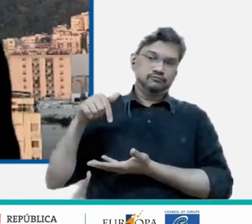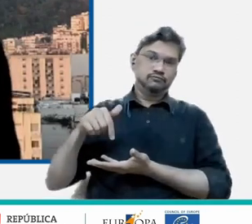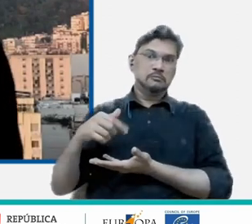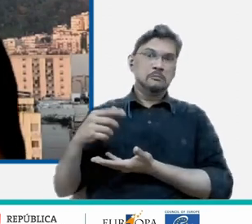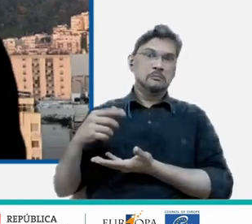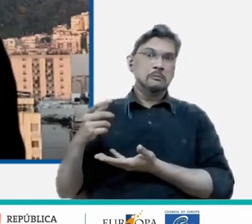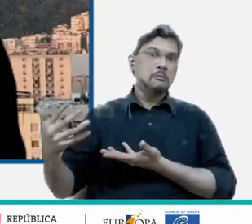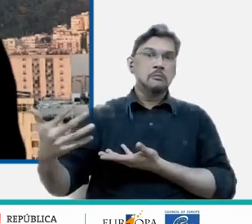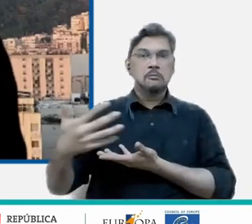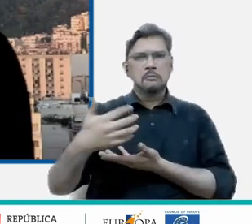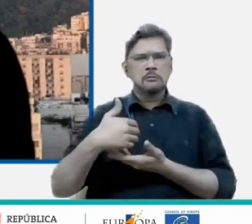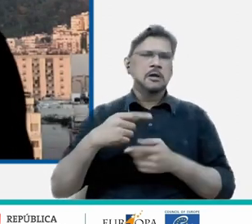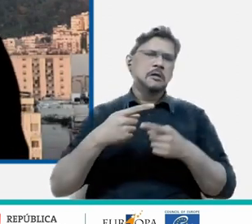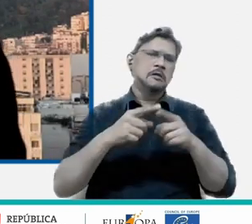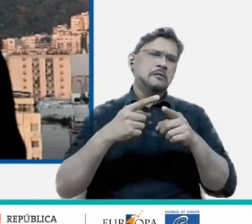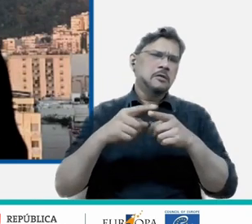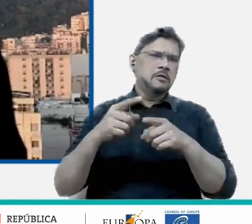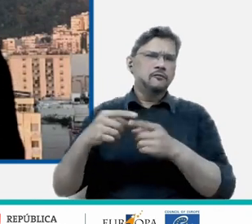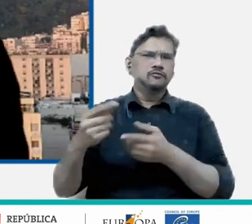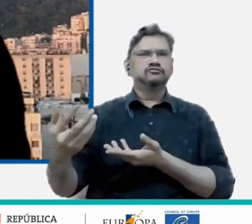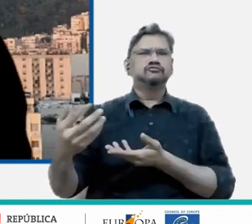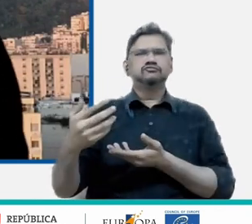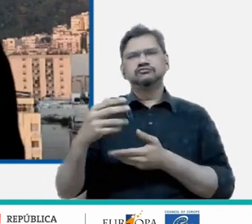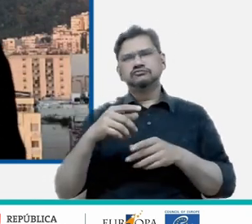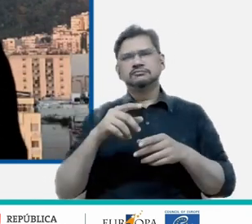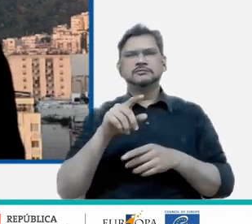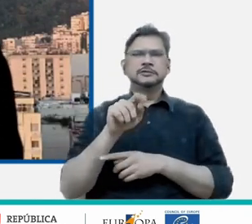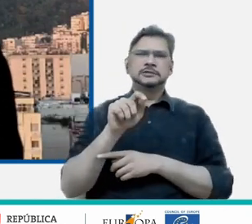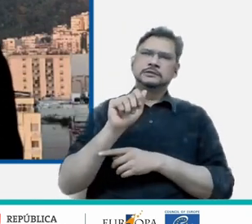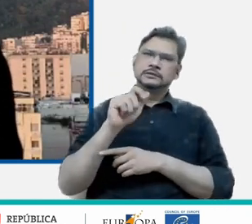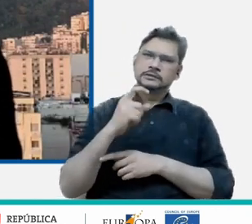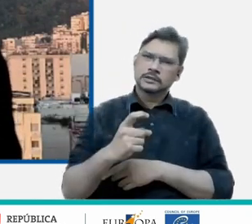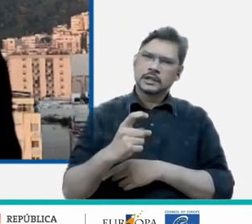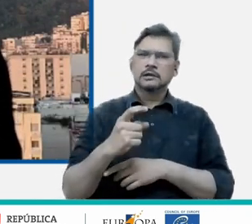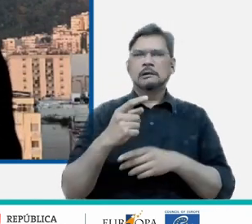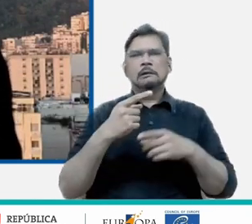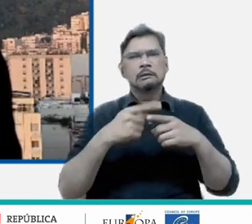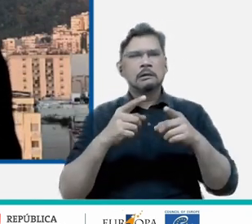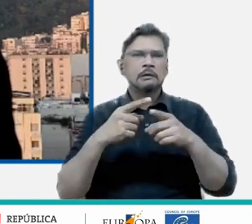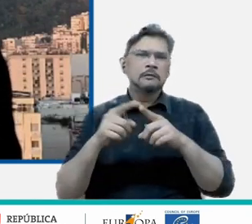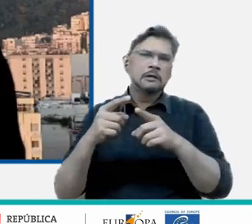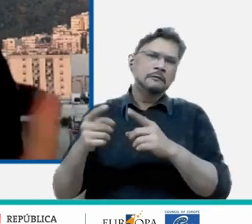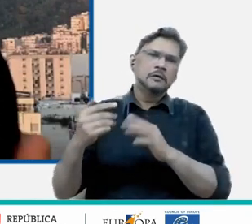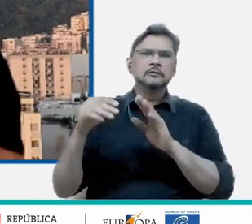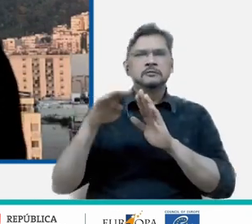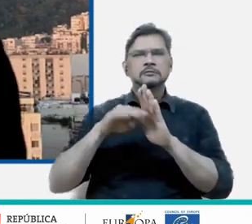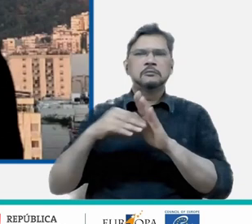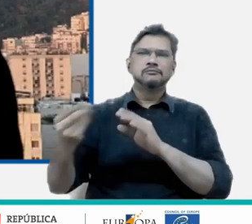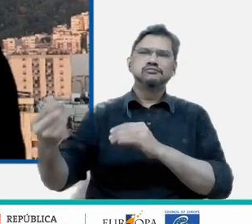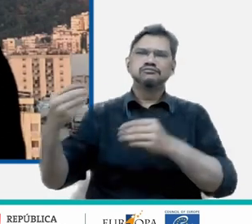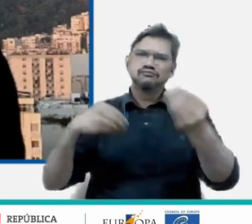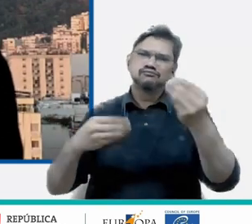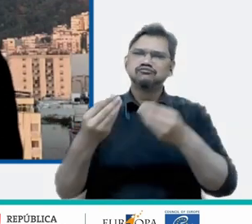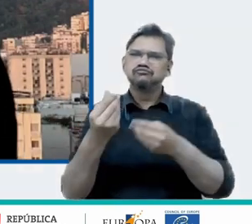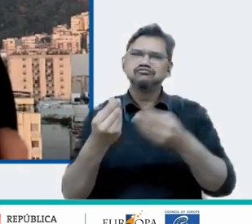variety of sources. So utility fees, taxes, bonds, and others. We have seen in this area some